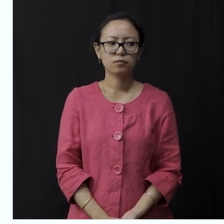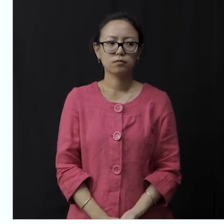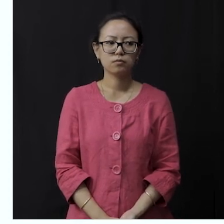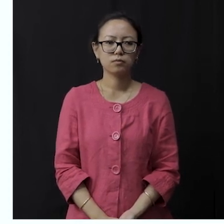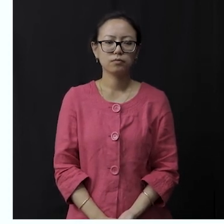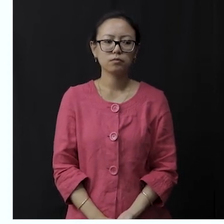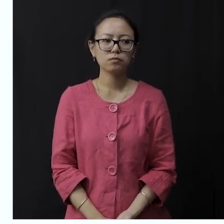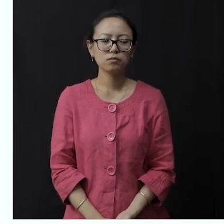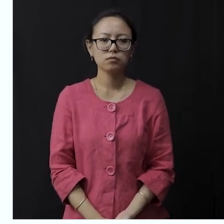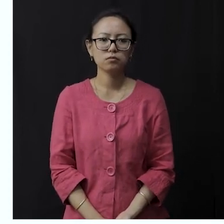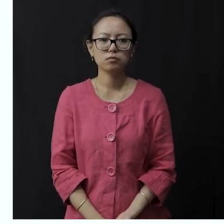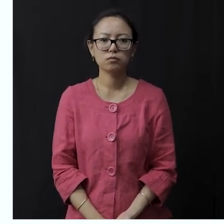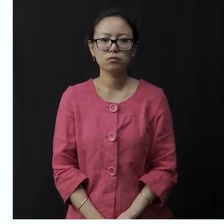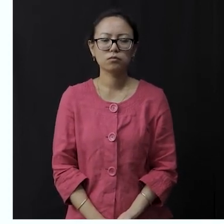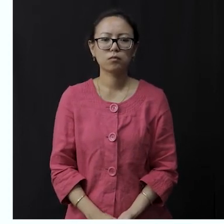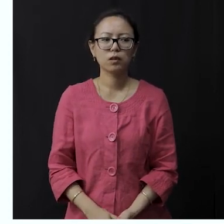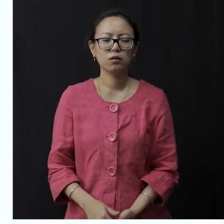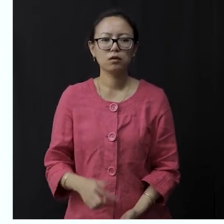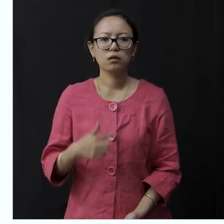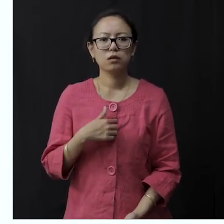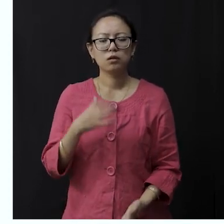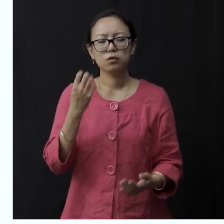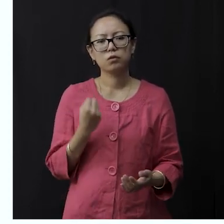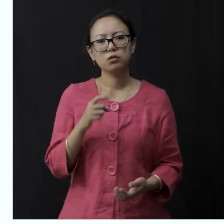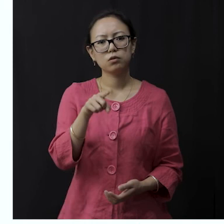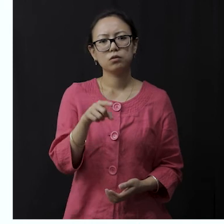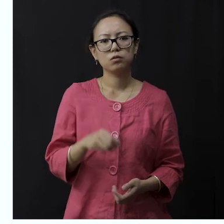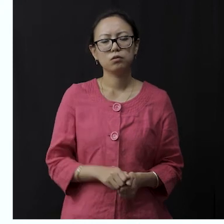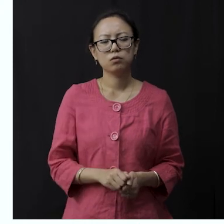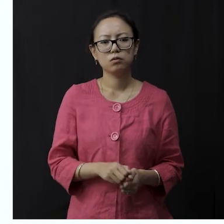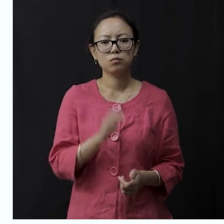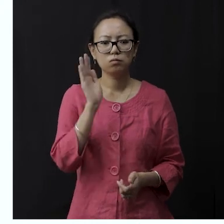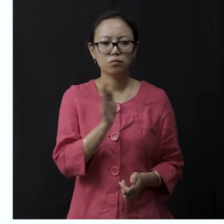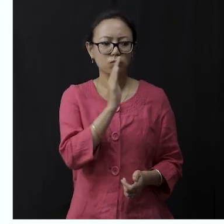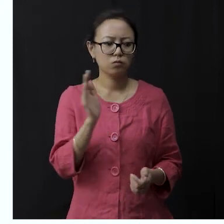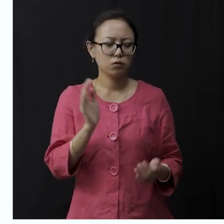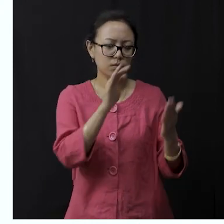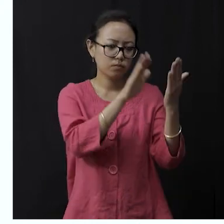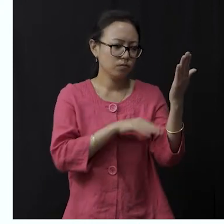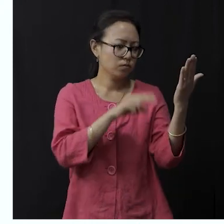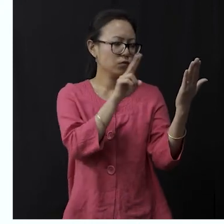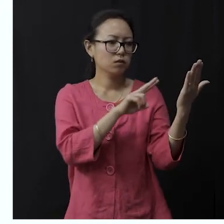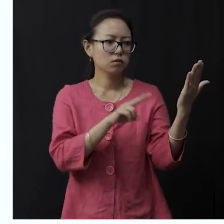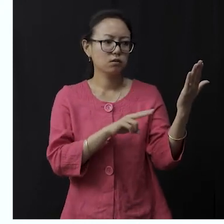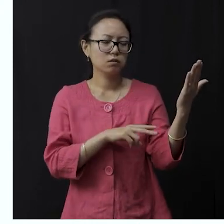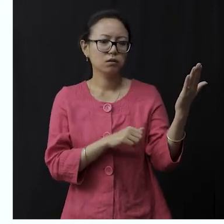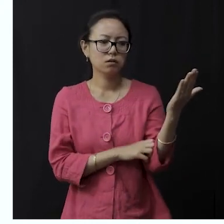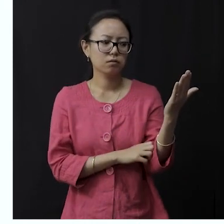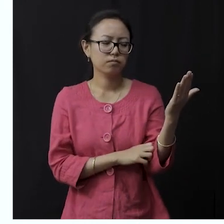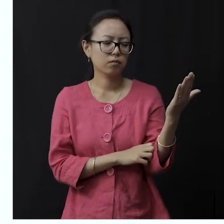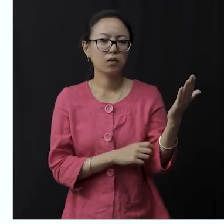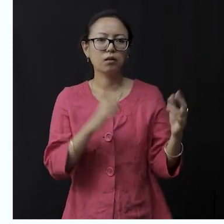So, I want you to all go through the poems and find out more rhyming words. There are lots, and you can take the help of